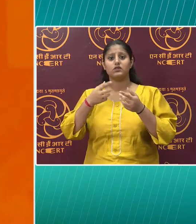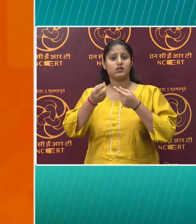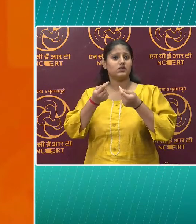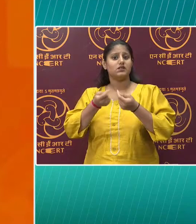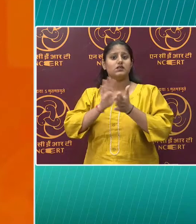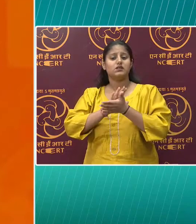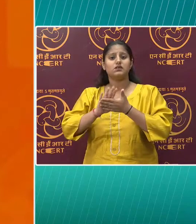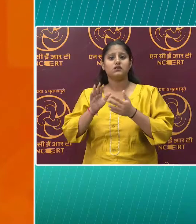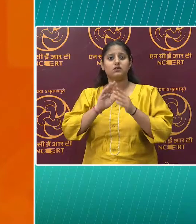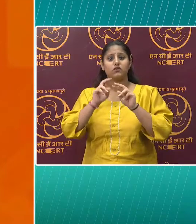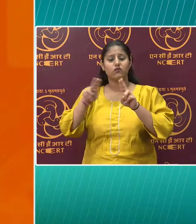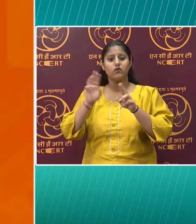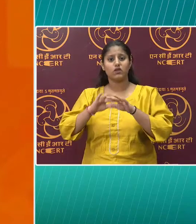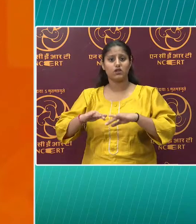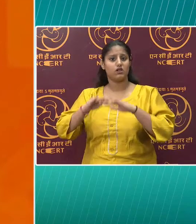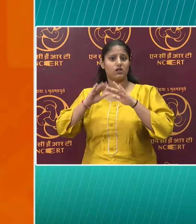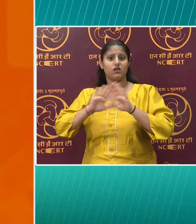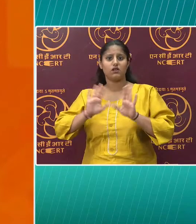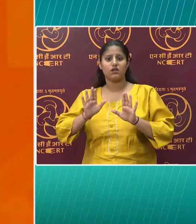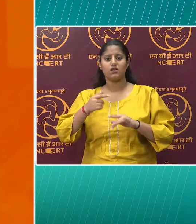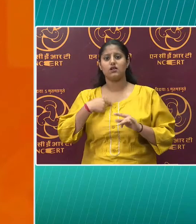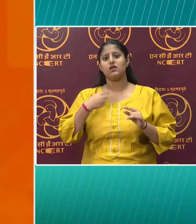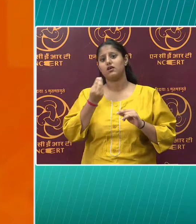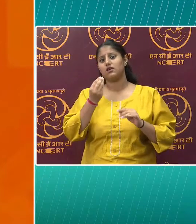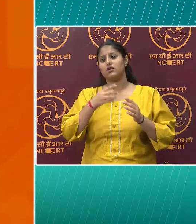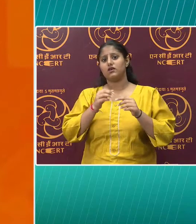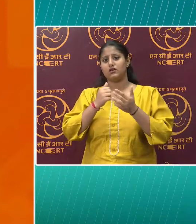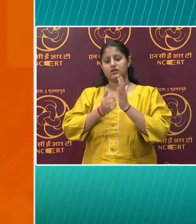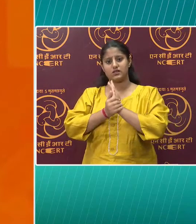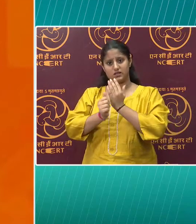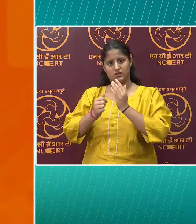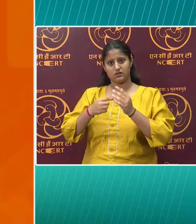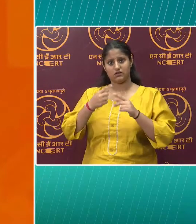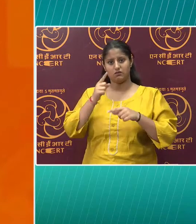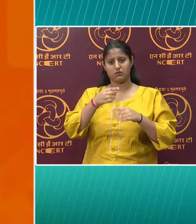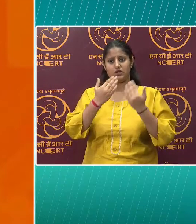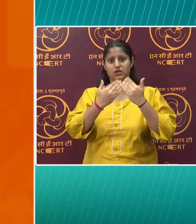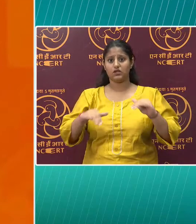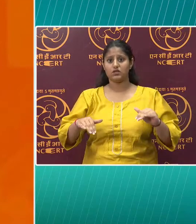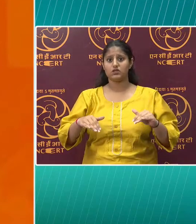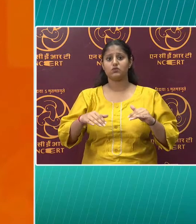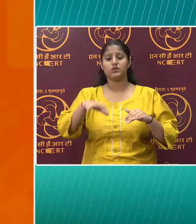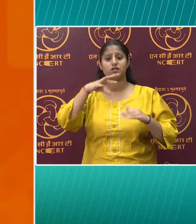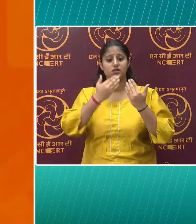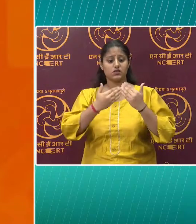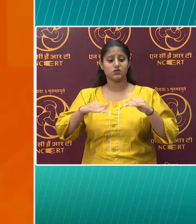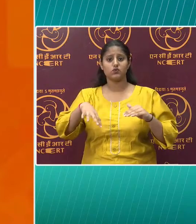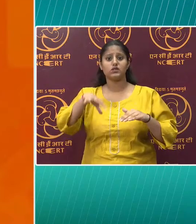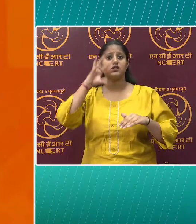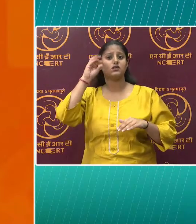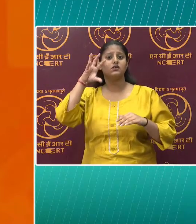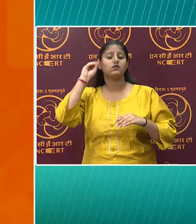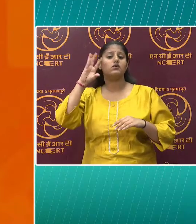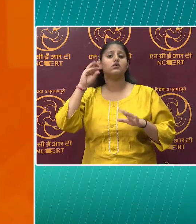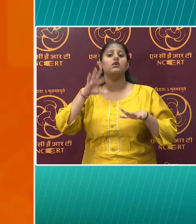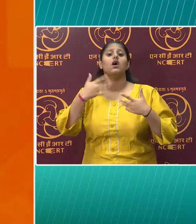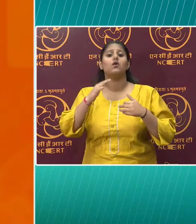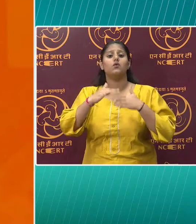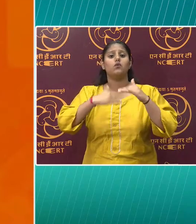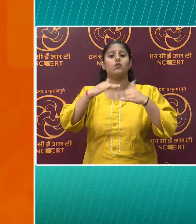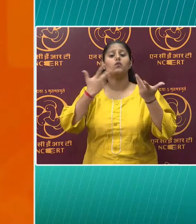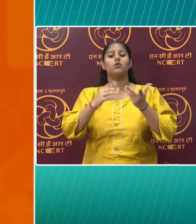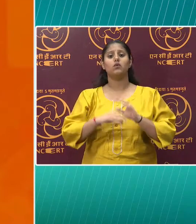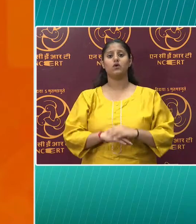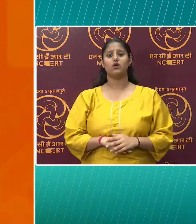the Ustad Chela technology, but the learners are not being recognized, so there's no formal recognition for